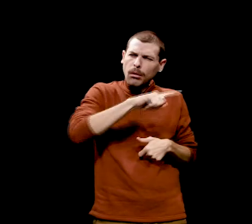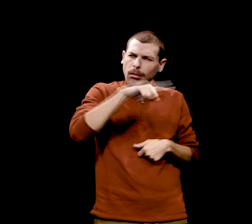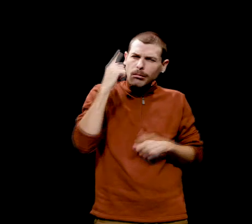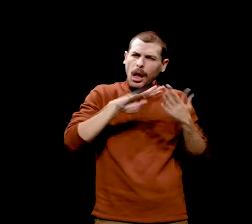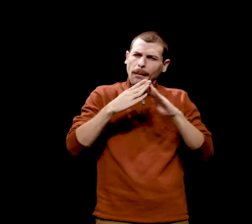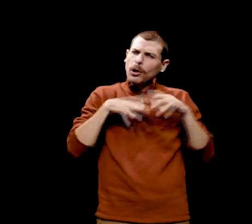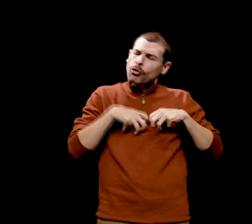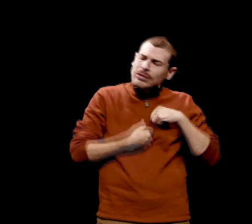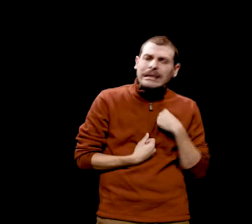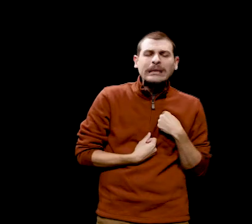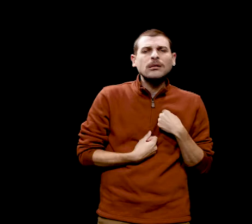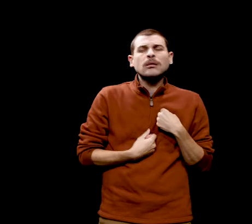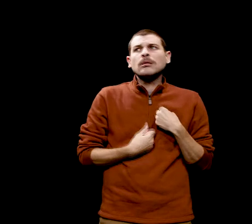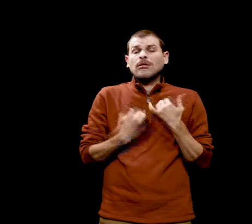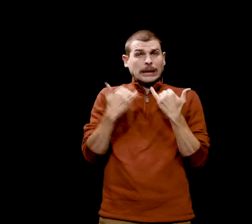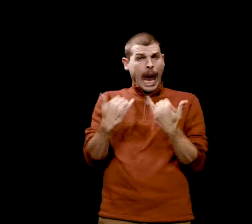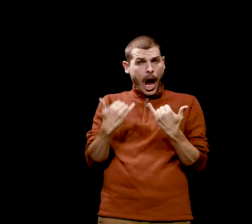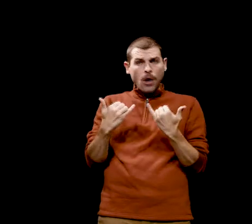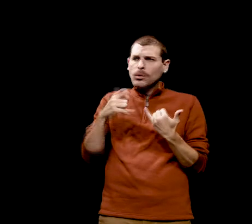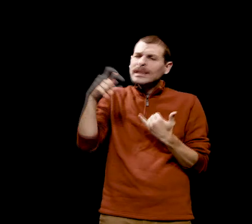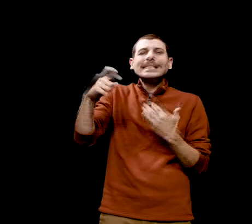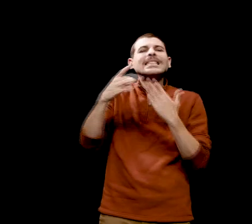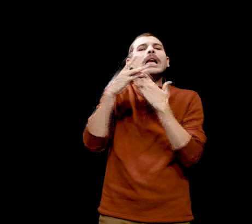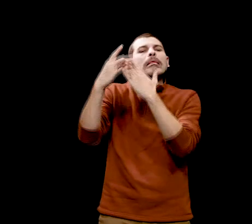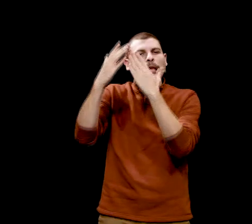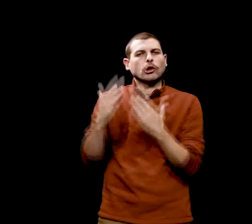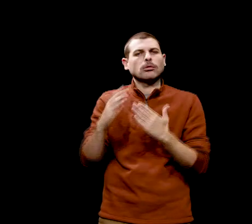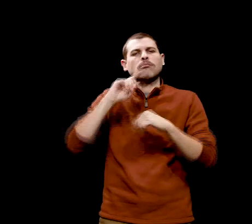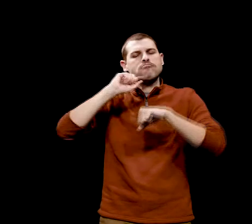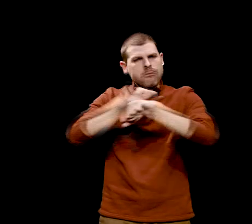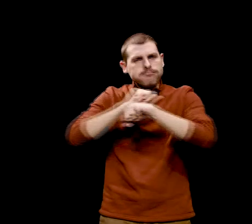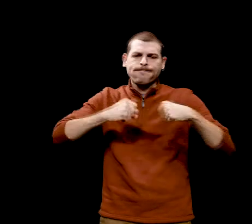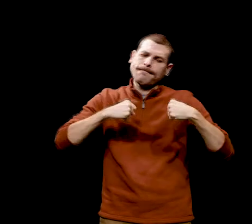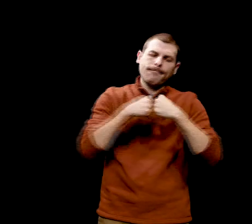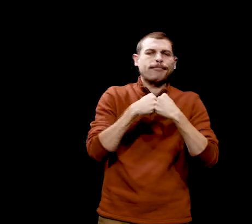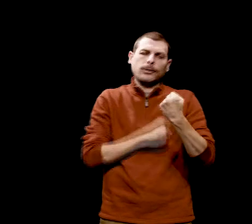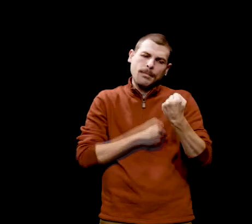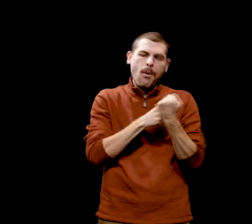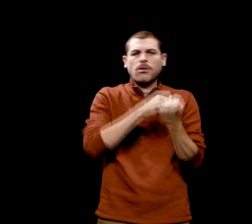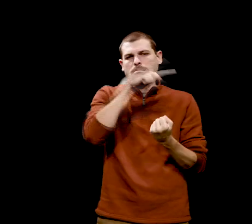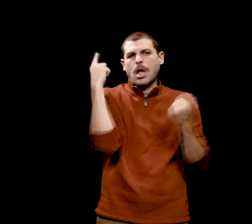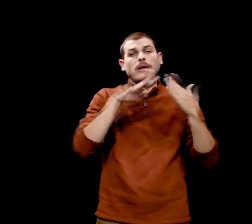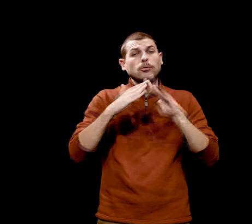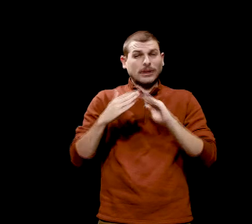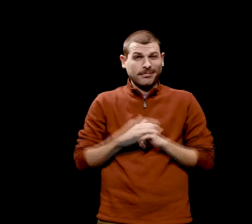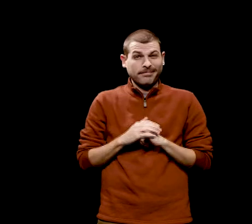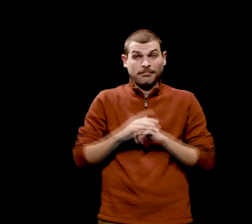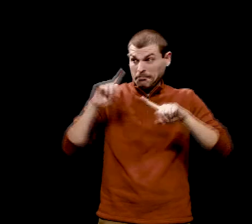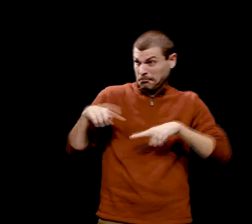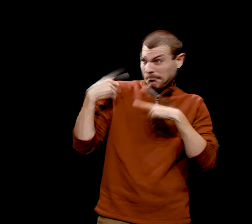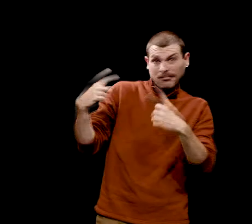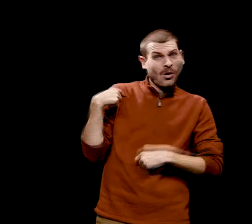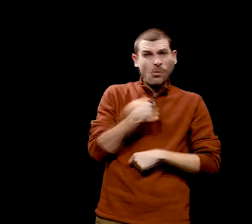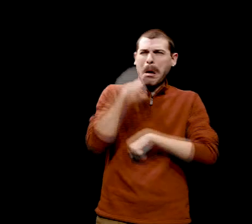brave leadership that is willing to be in active solidarity with the Black community. After more than 100 days of protests